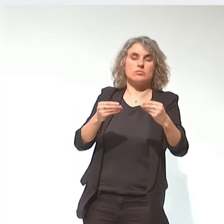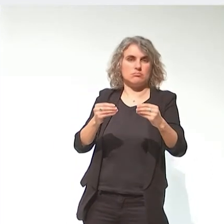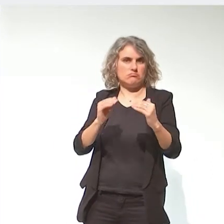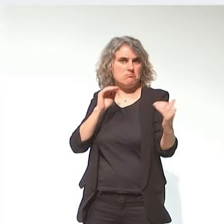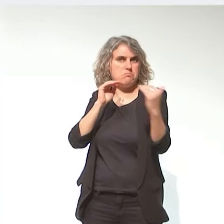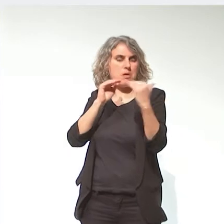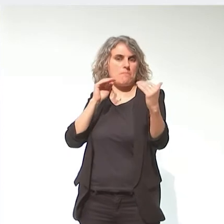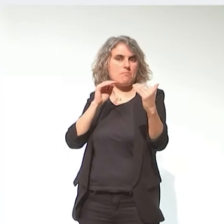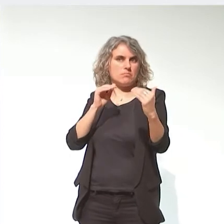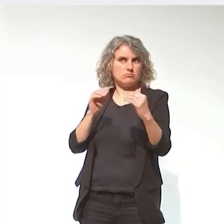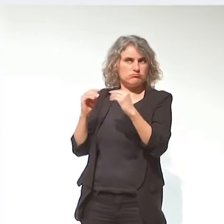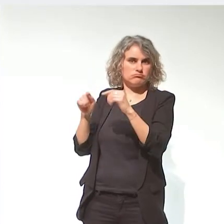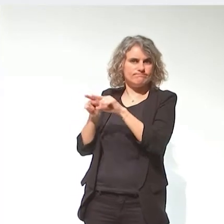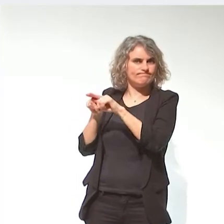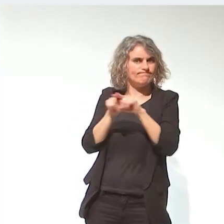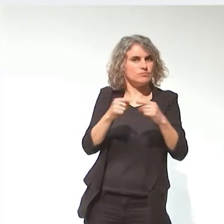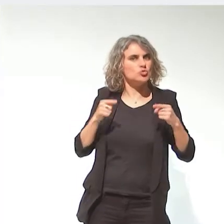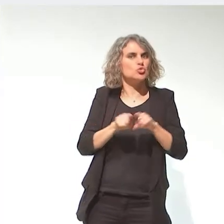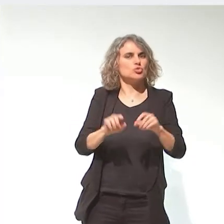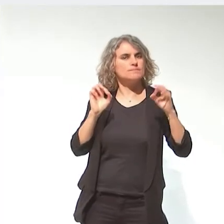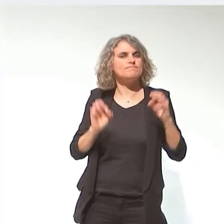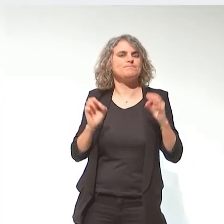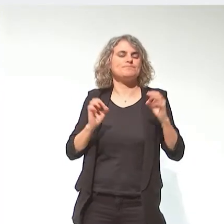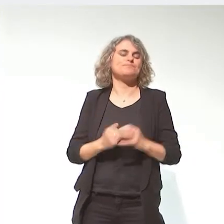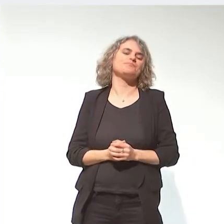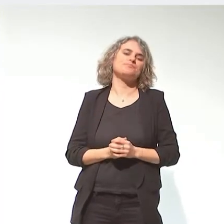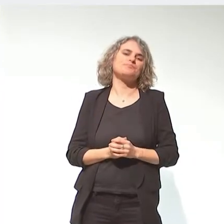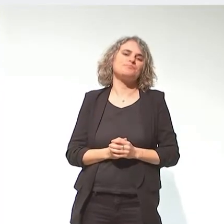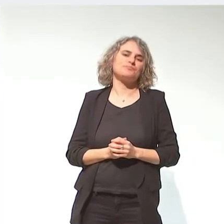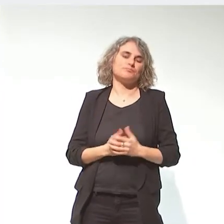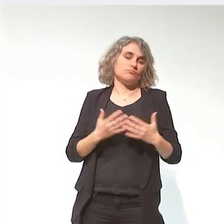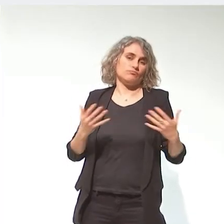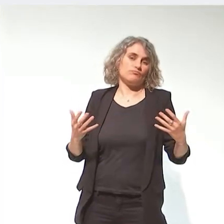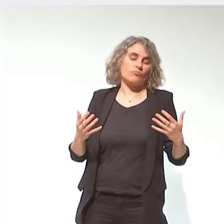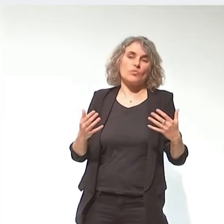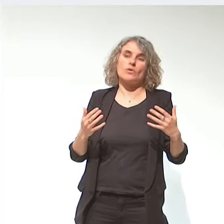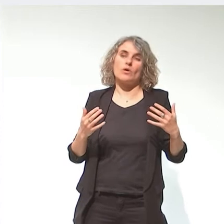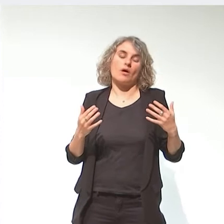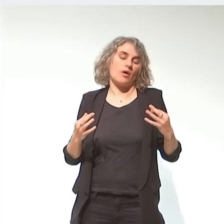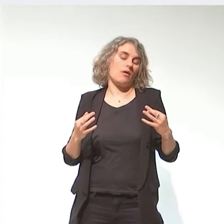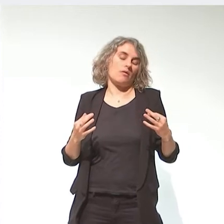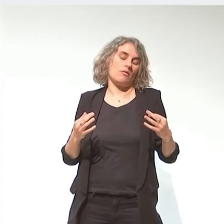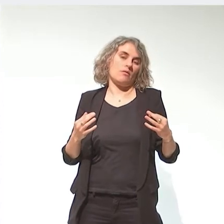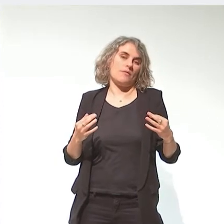involved with structural funds. And this is really something what